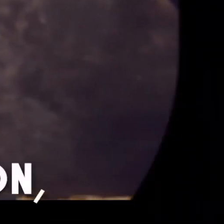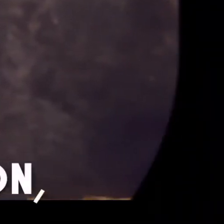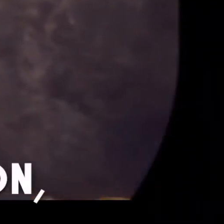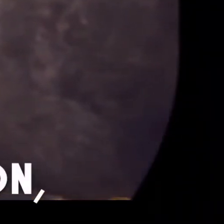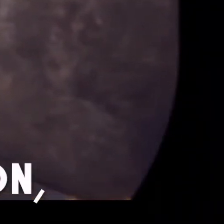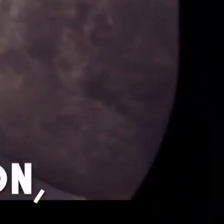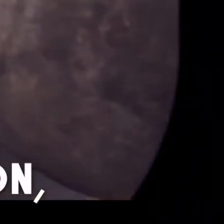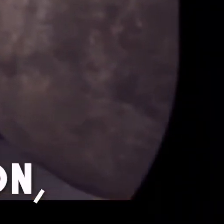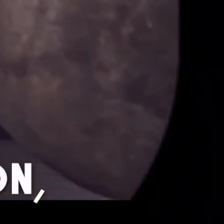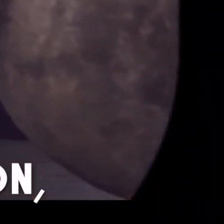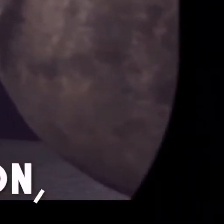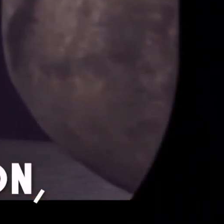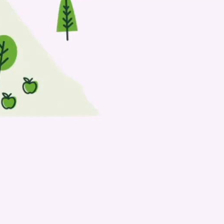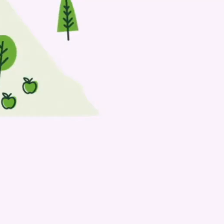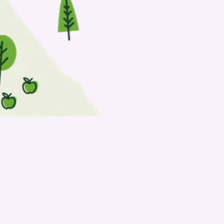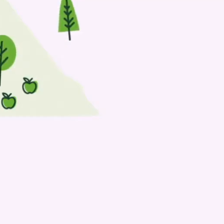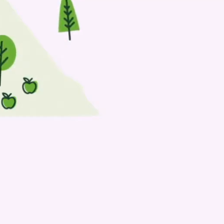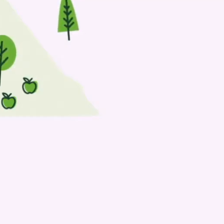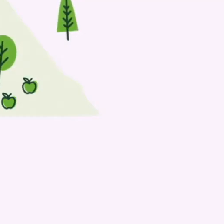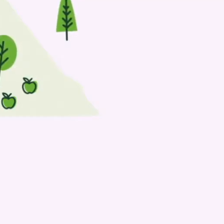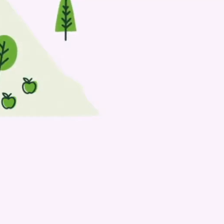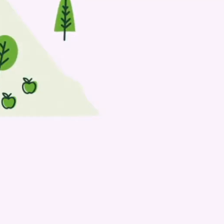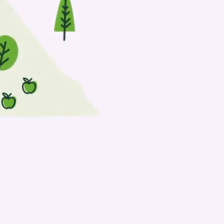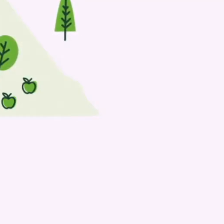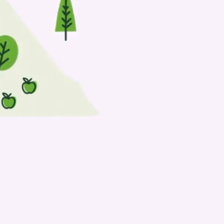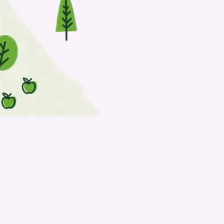David had Jonathan,